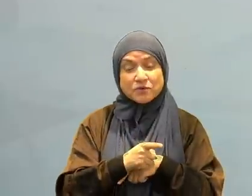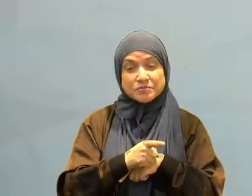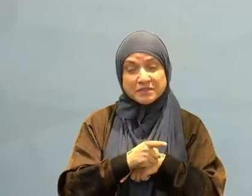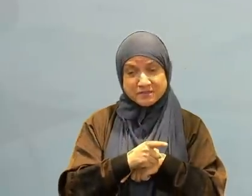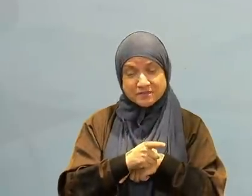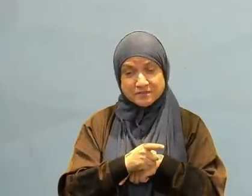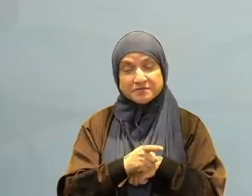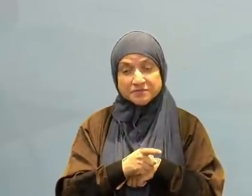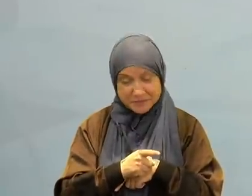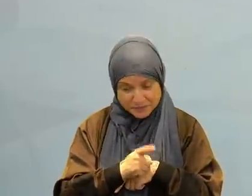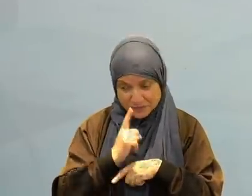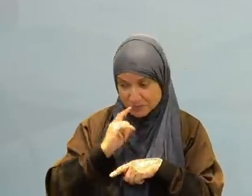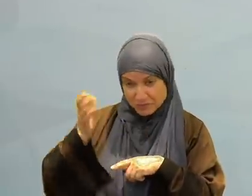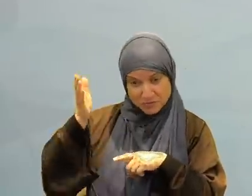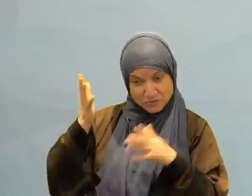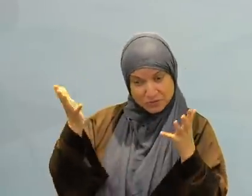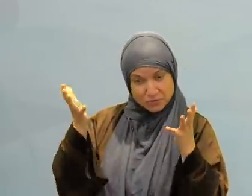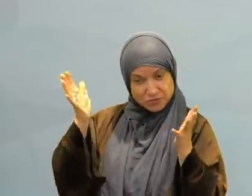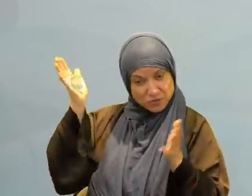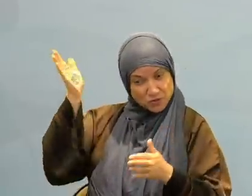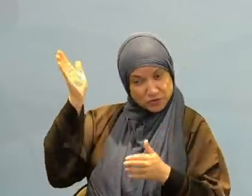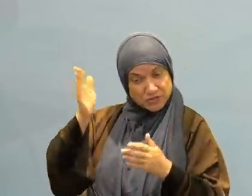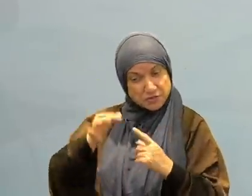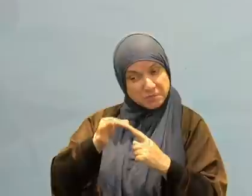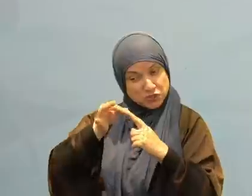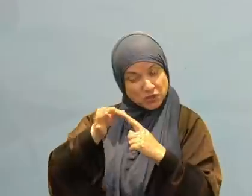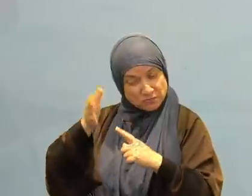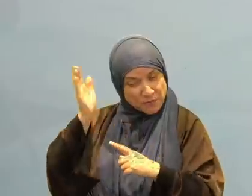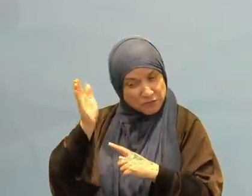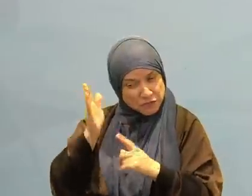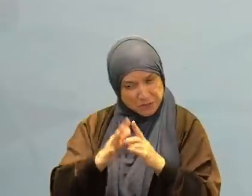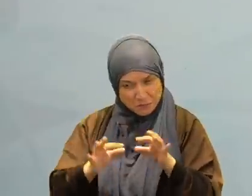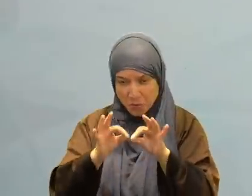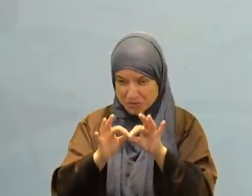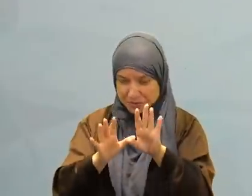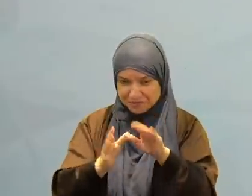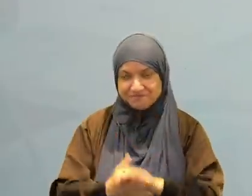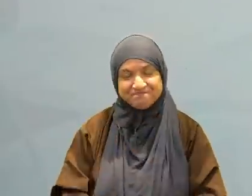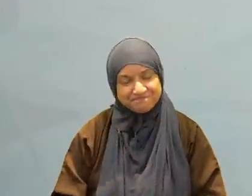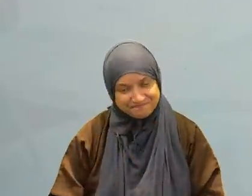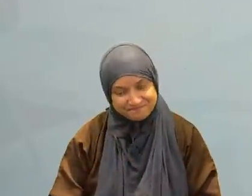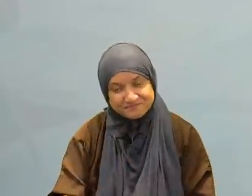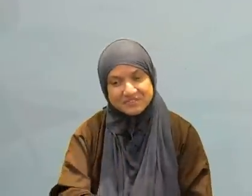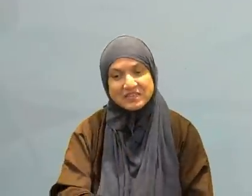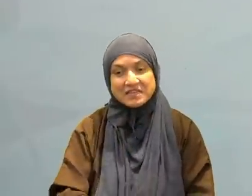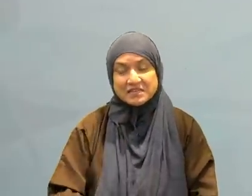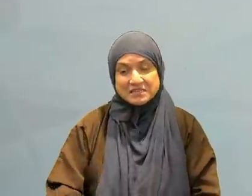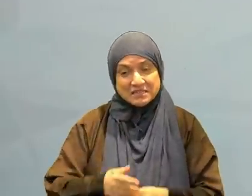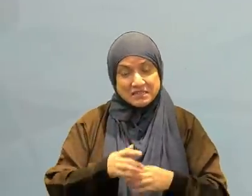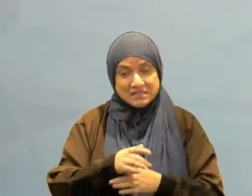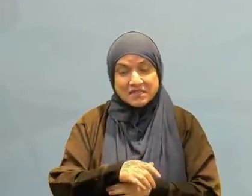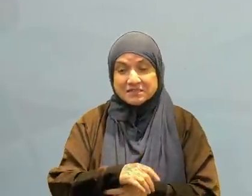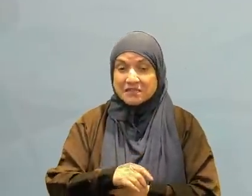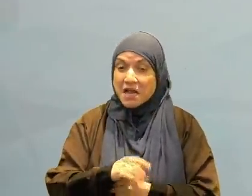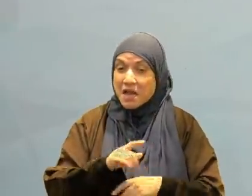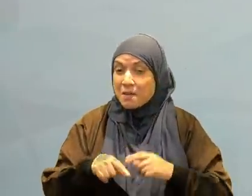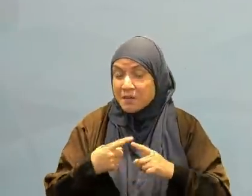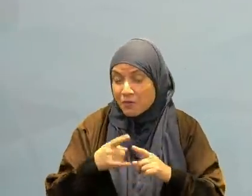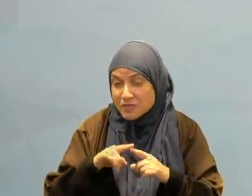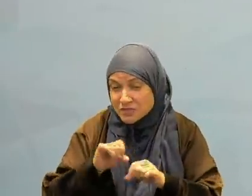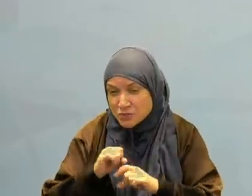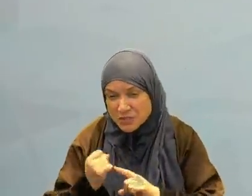Al-Aqsa, literally hold his camera until occupation forces broke his arm. An old man pushed down the